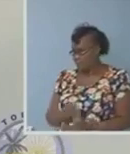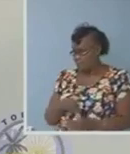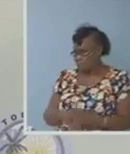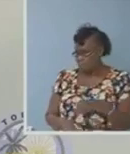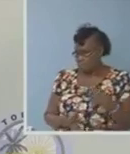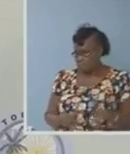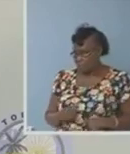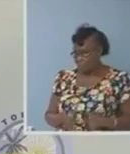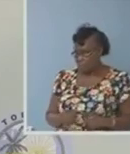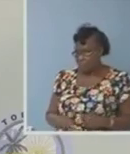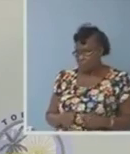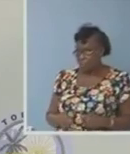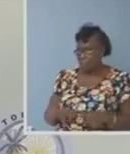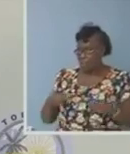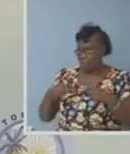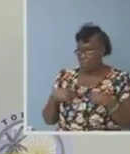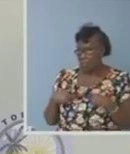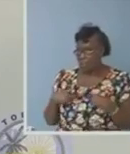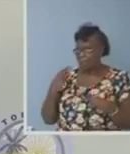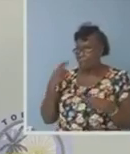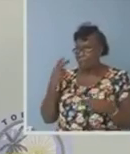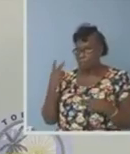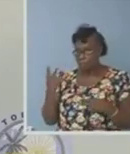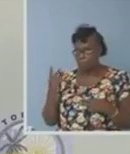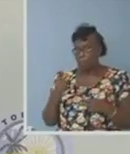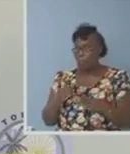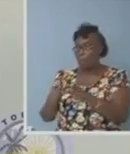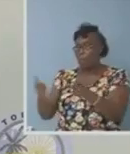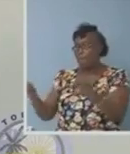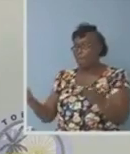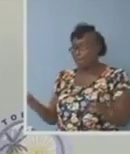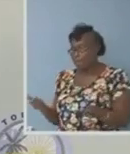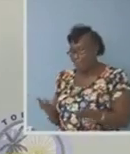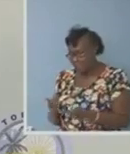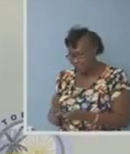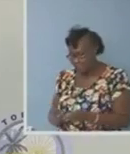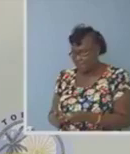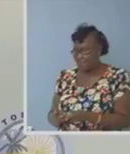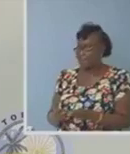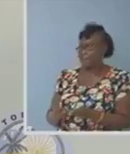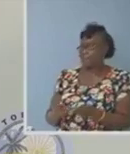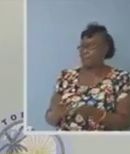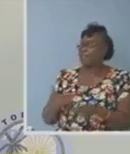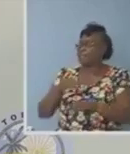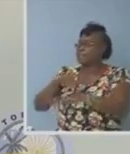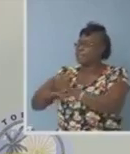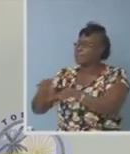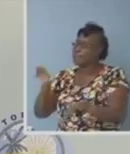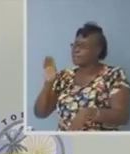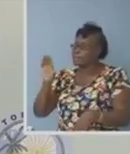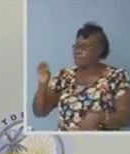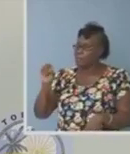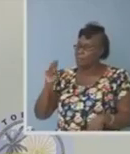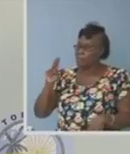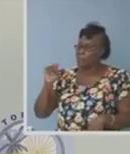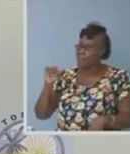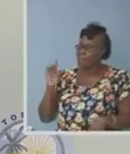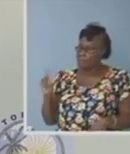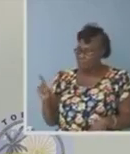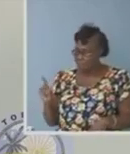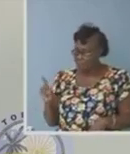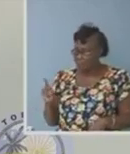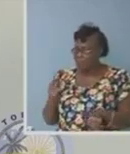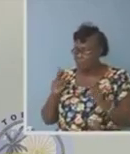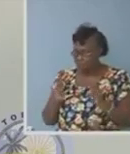have identified 2 medical facilities to look after COVID-positive patients. This is mainly because